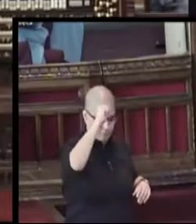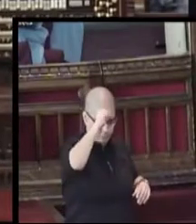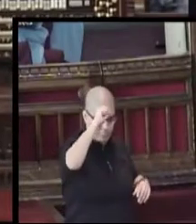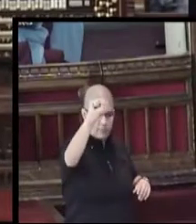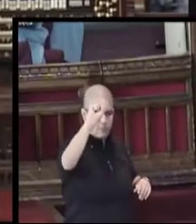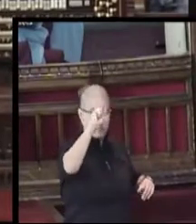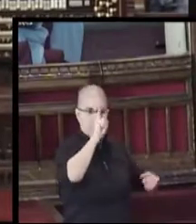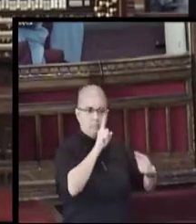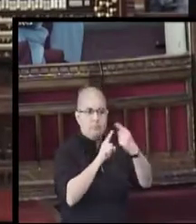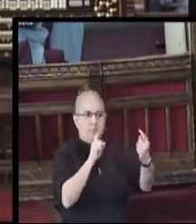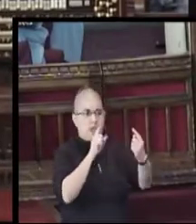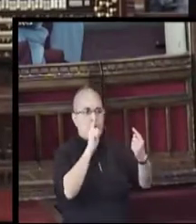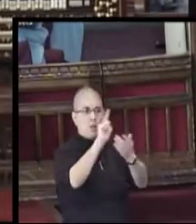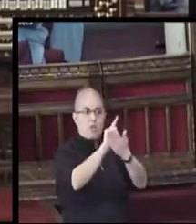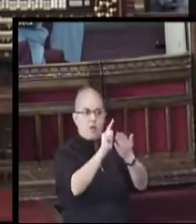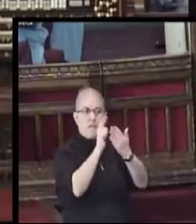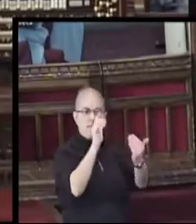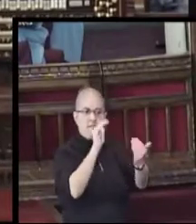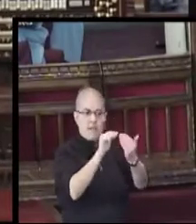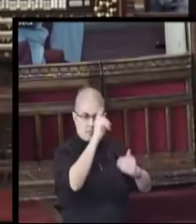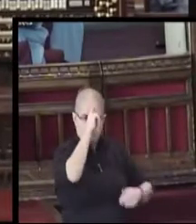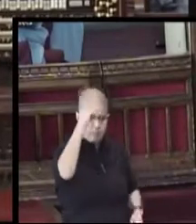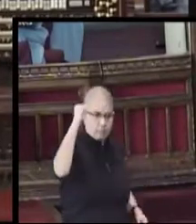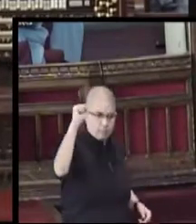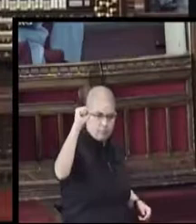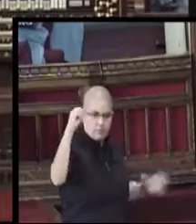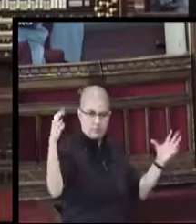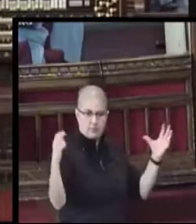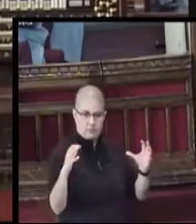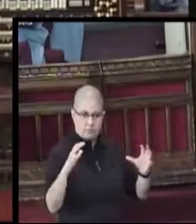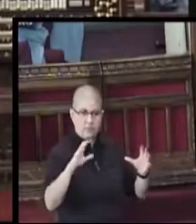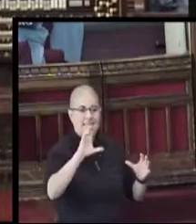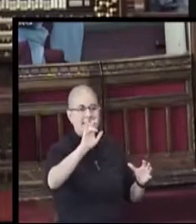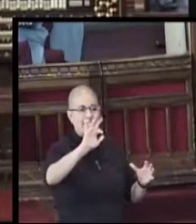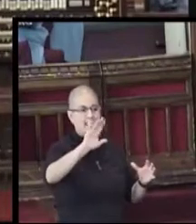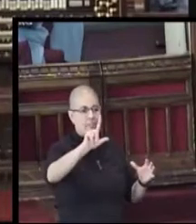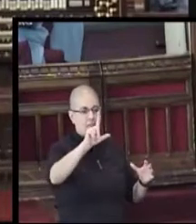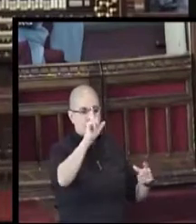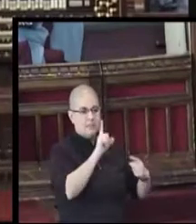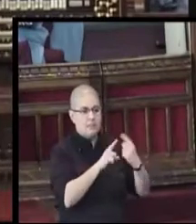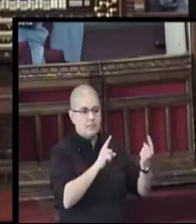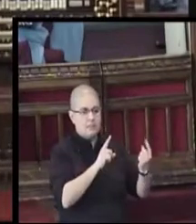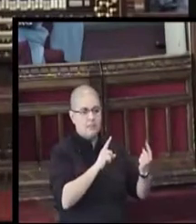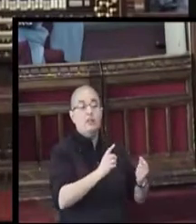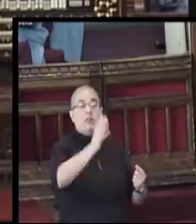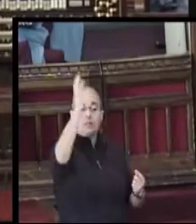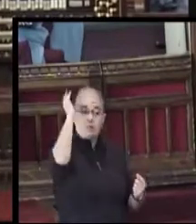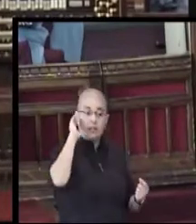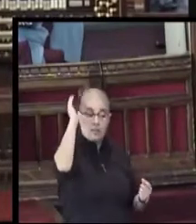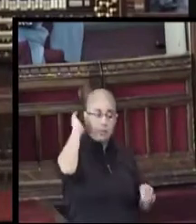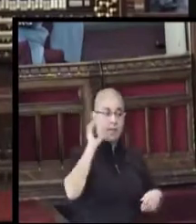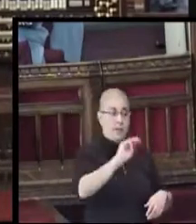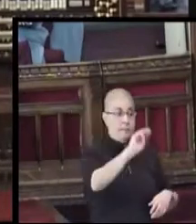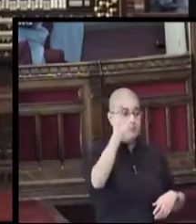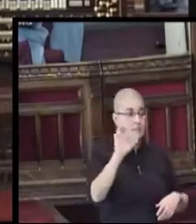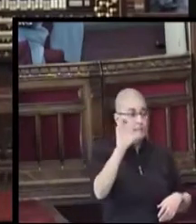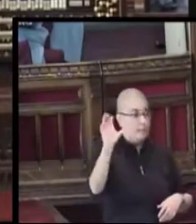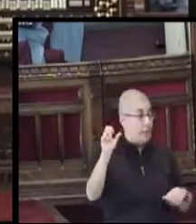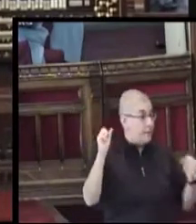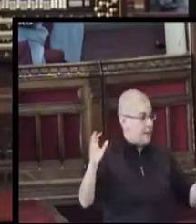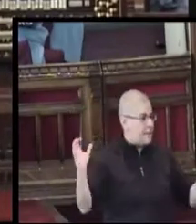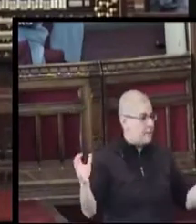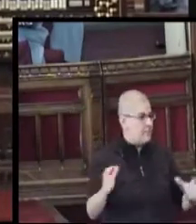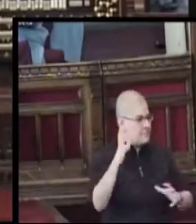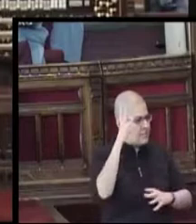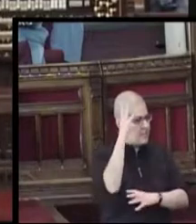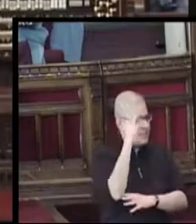to oppose unjust laws. And in the early days of MCC, there were clearly some laws that we could all rally around together